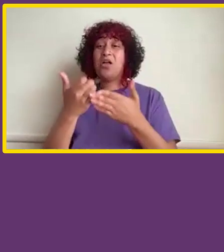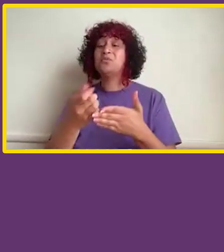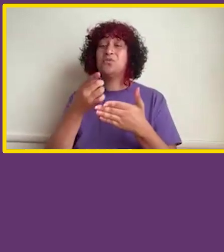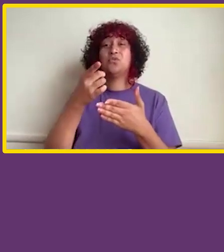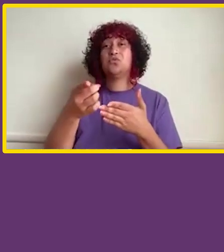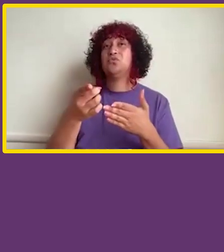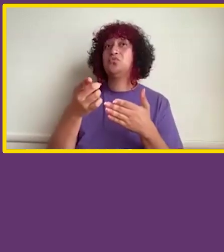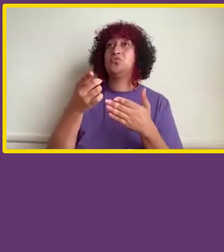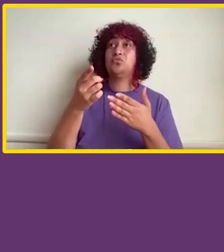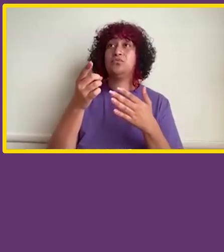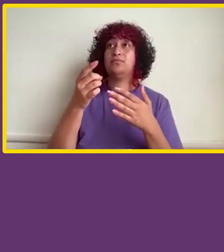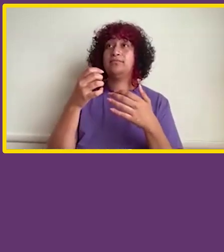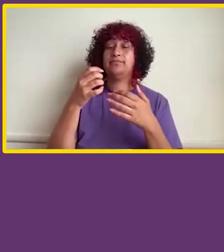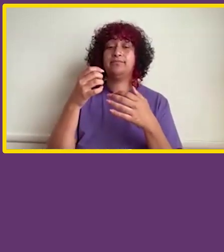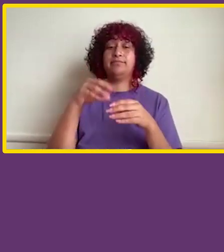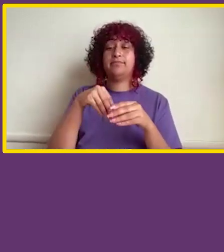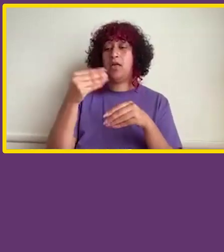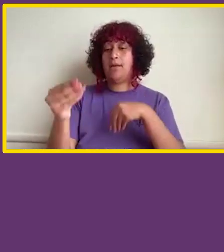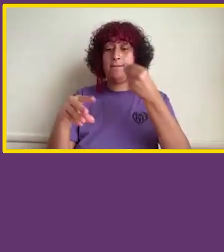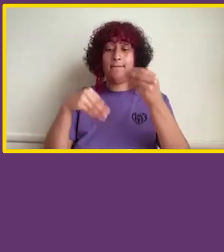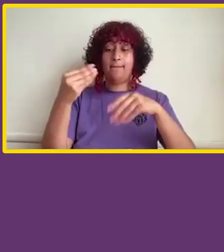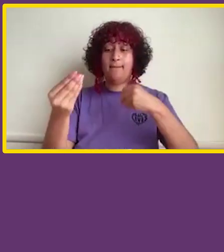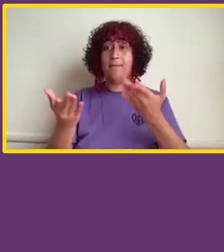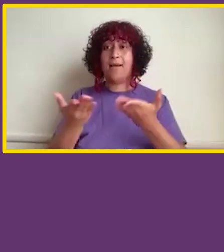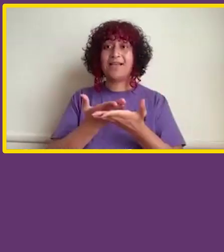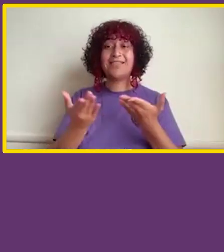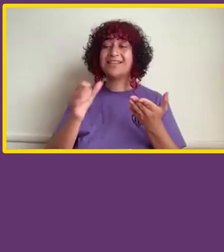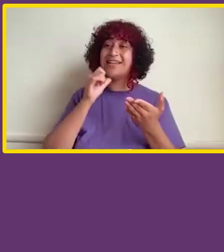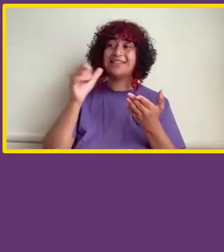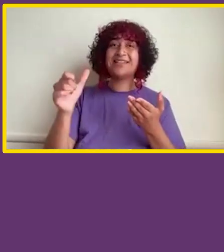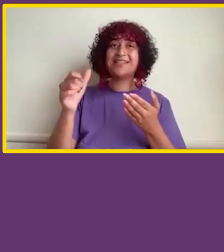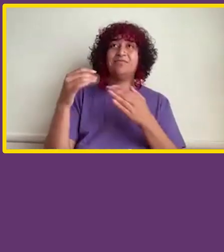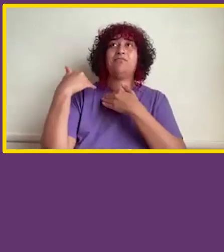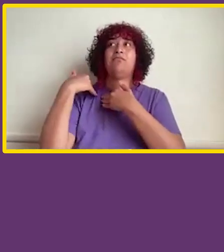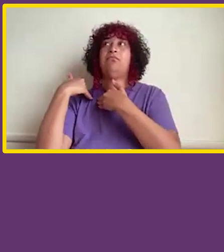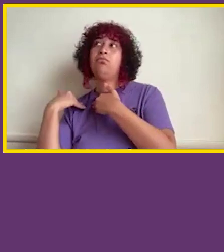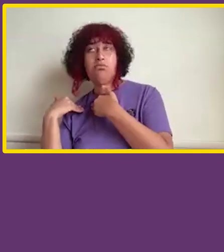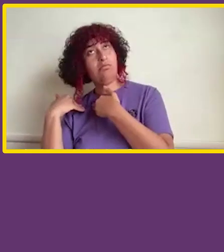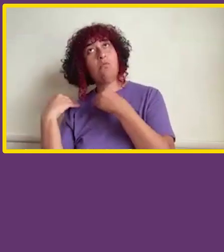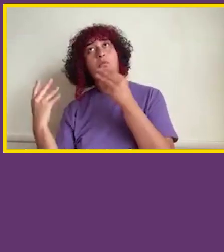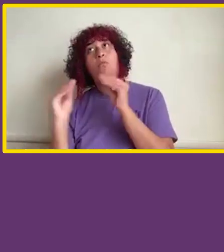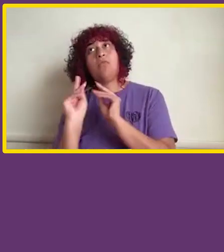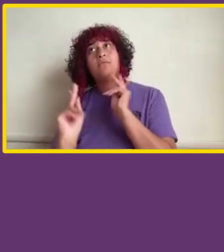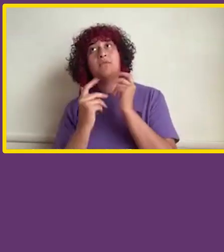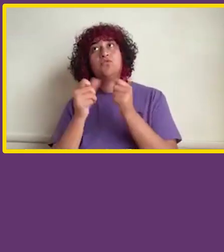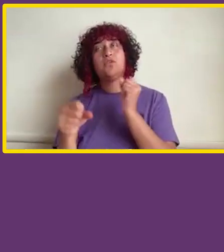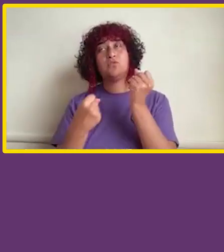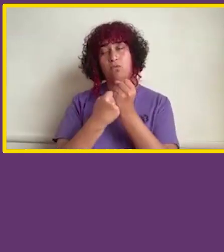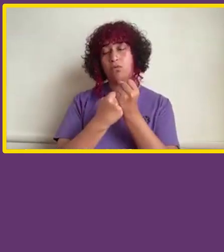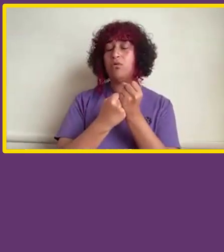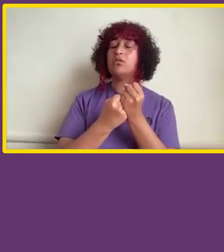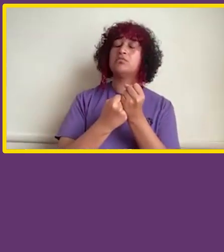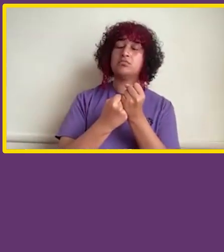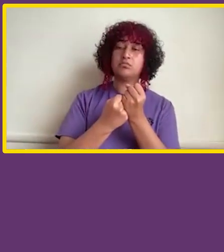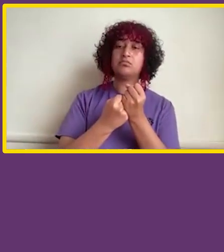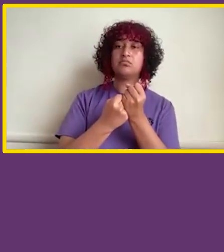that doesn't put more burden on the people you're trying to support, and having